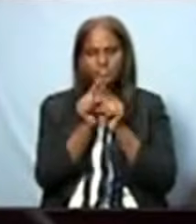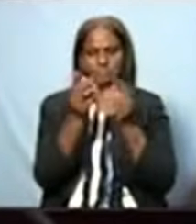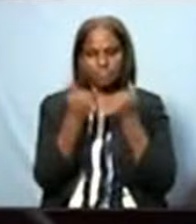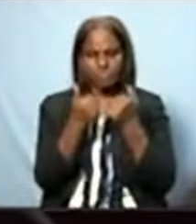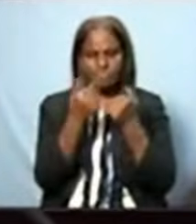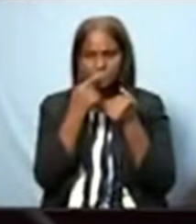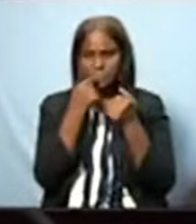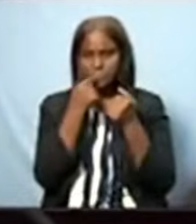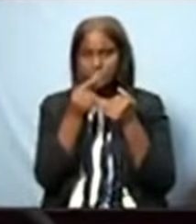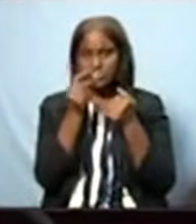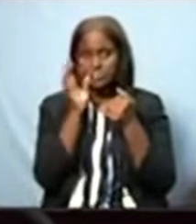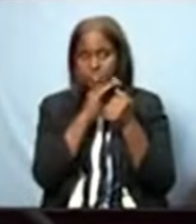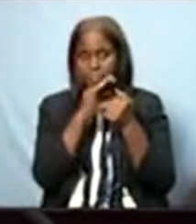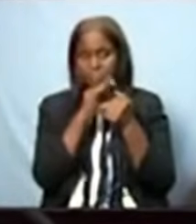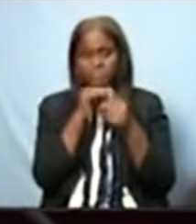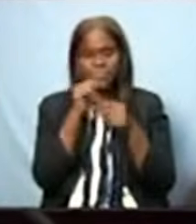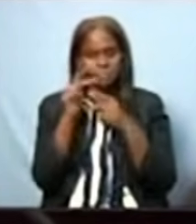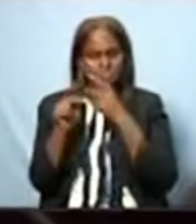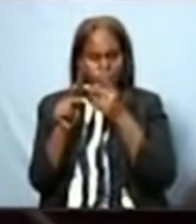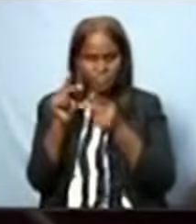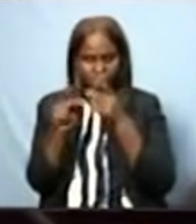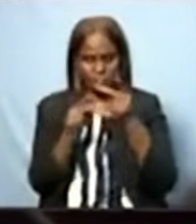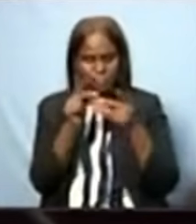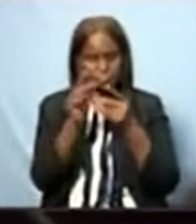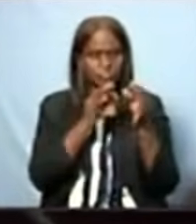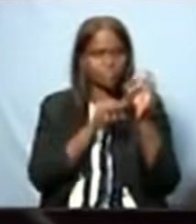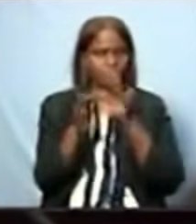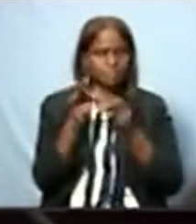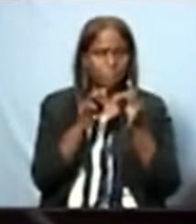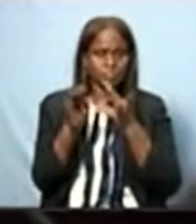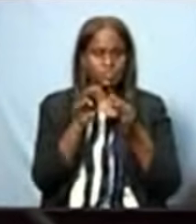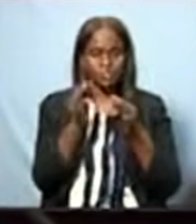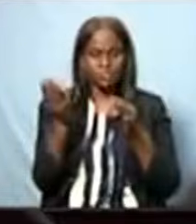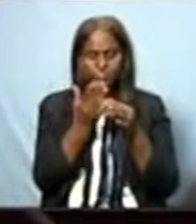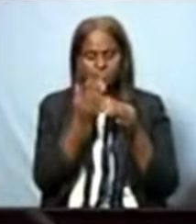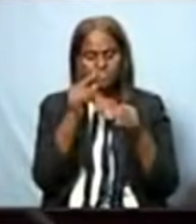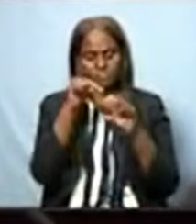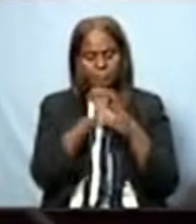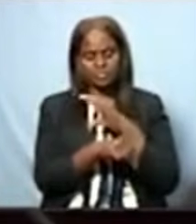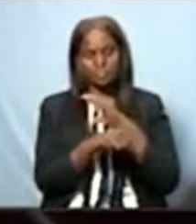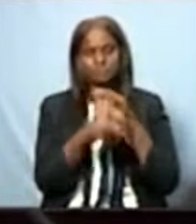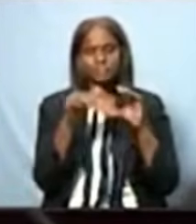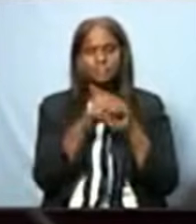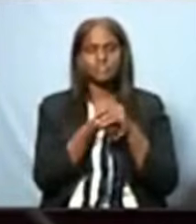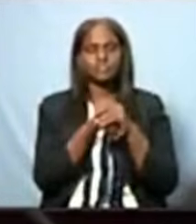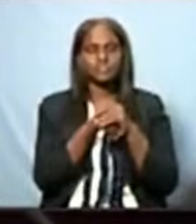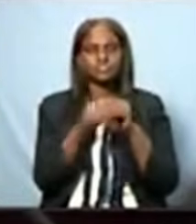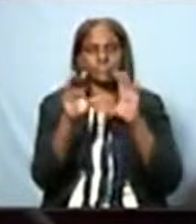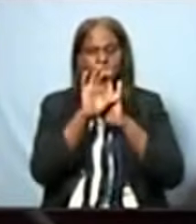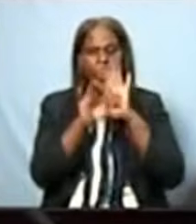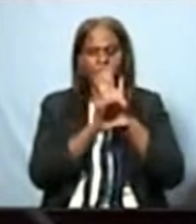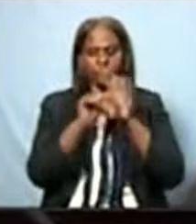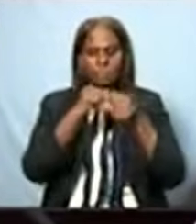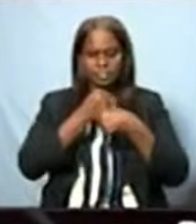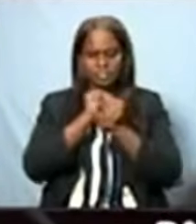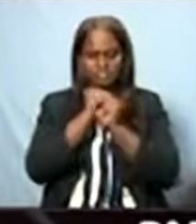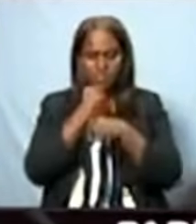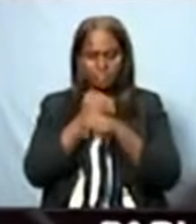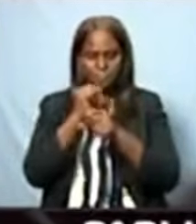say that process justifies the content. In constitutional making